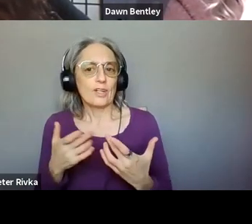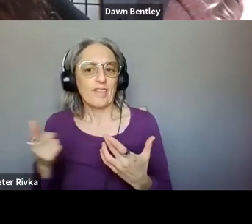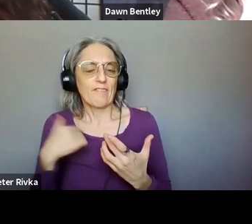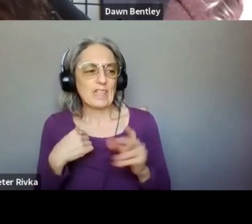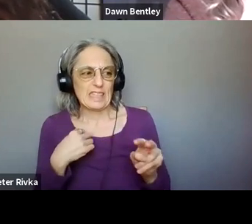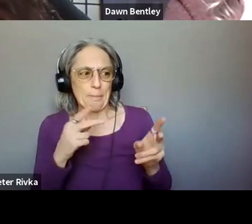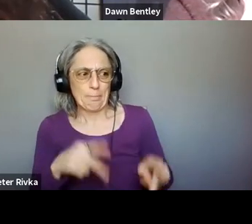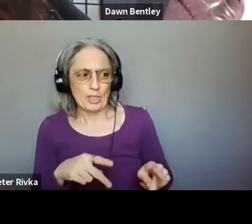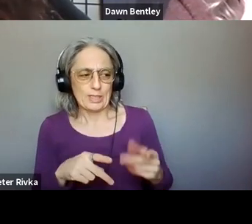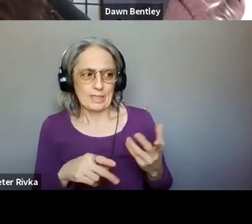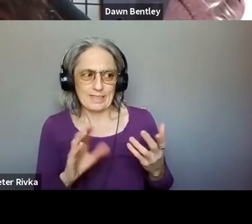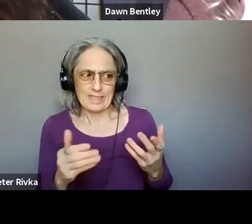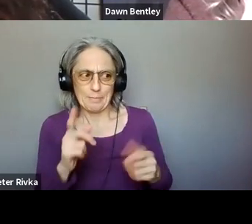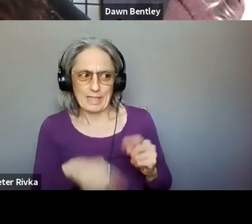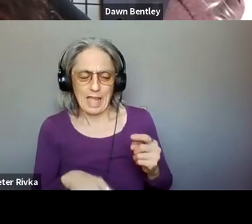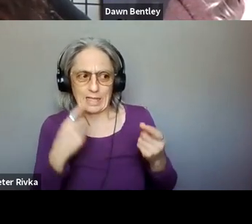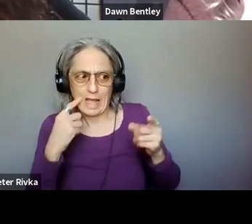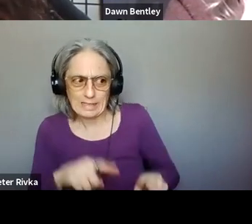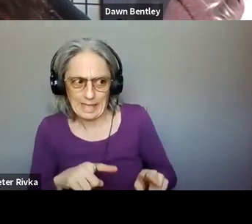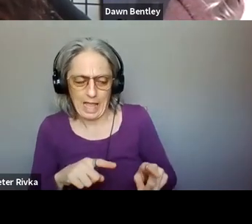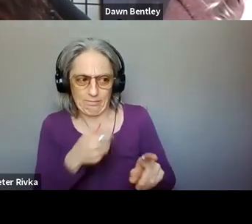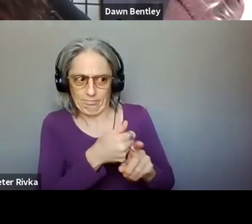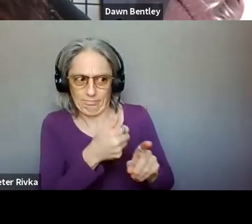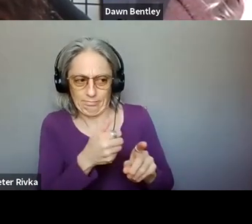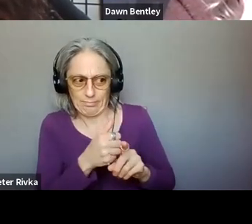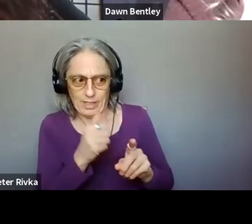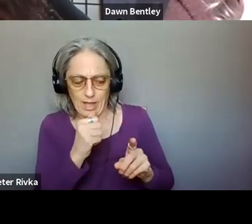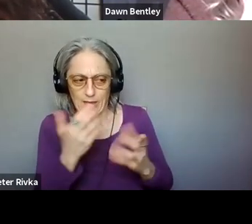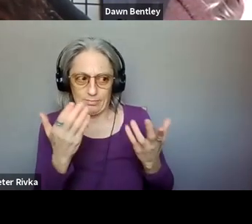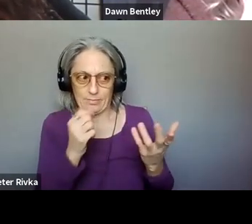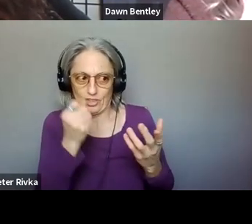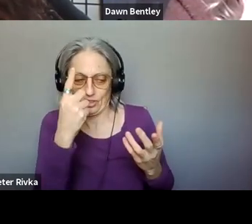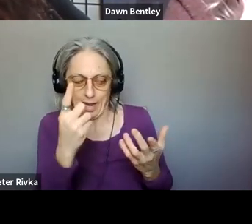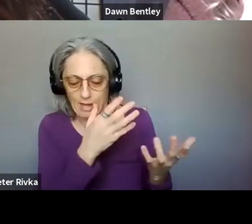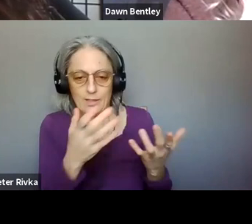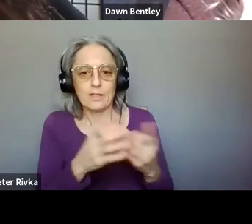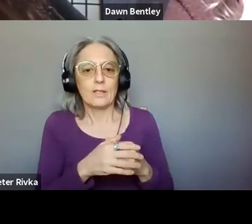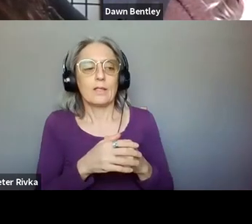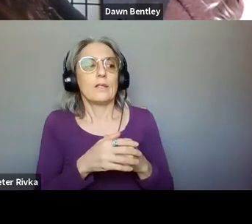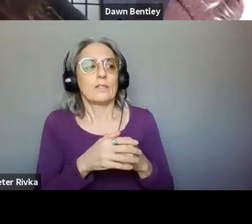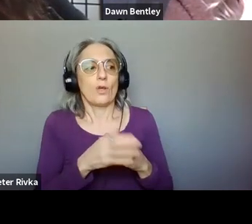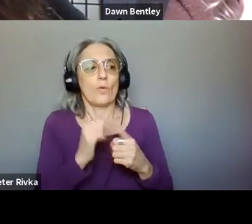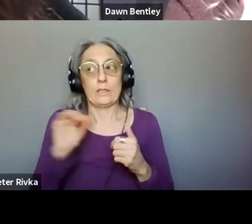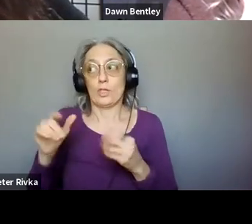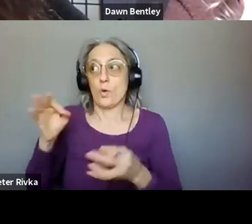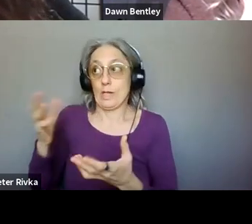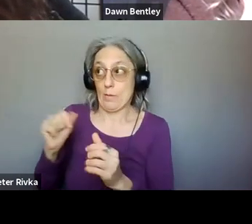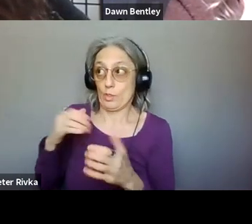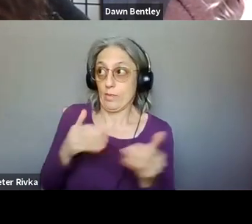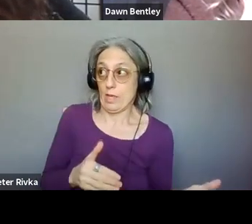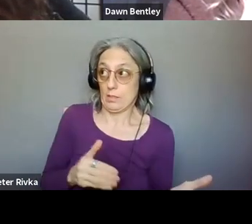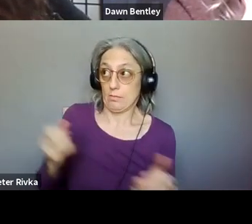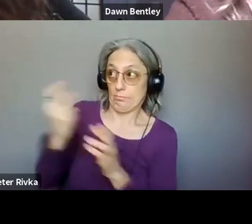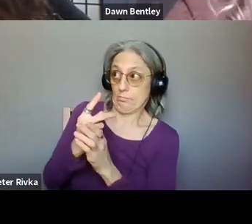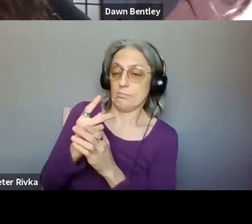consent to this, and we want to cover ourselves. We want a court telling us we can do this. So there's 72 hours. We can